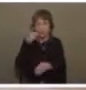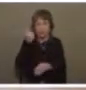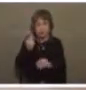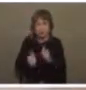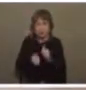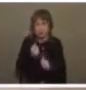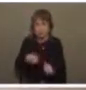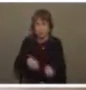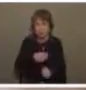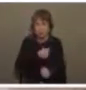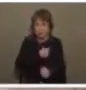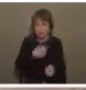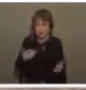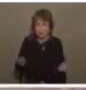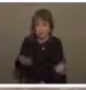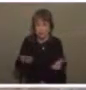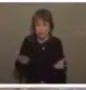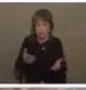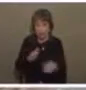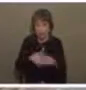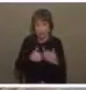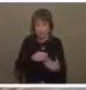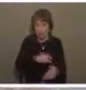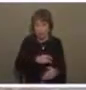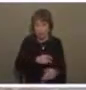todos los ponentes hablan español, me parece, ¿no?